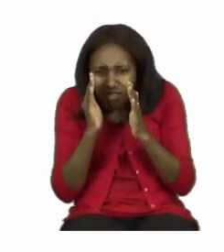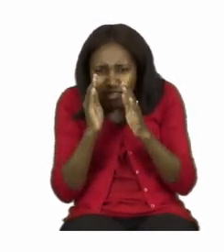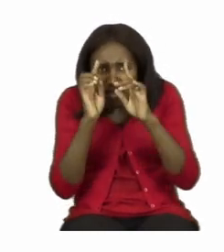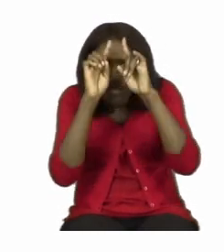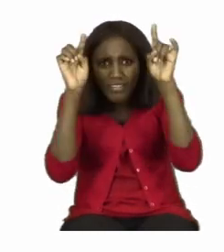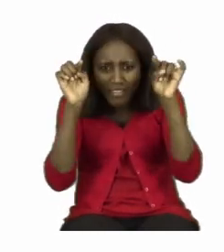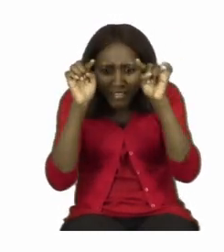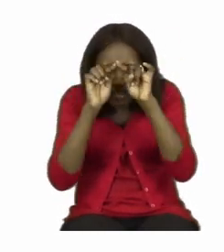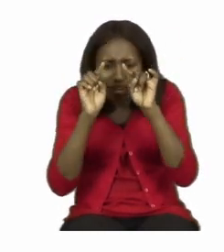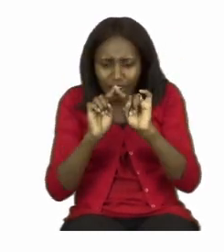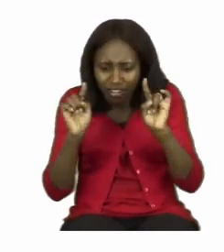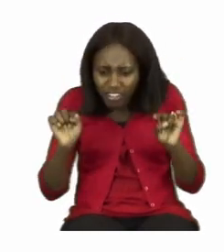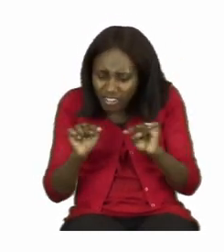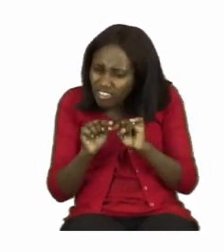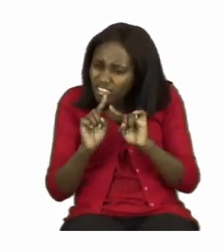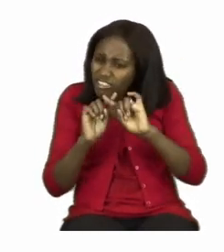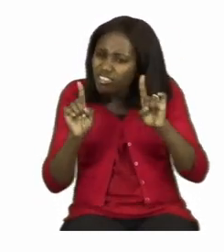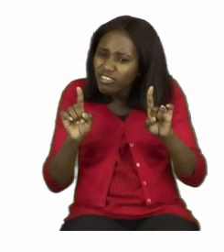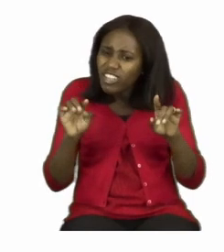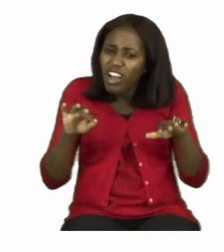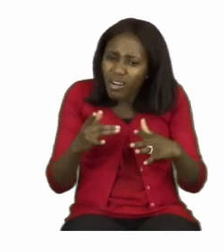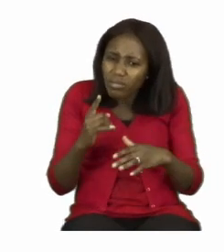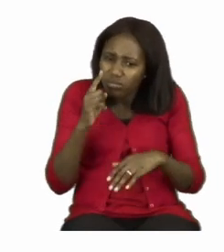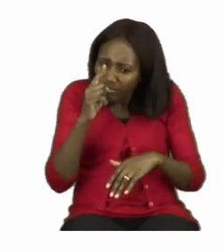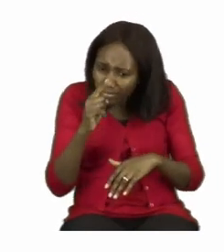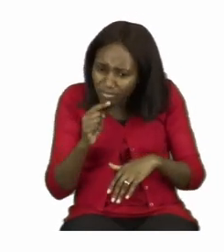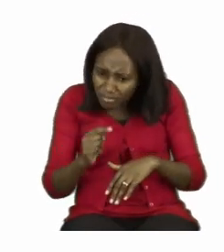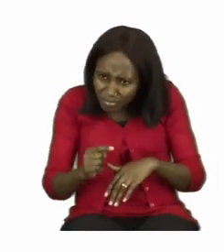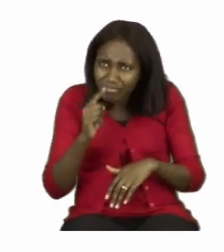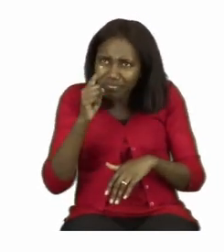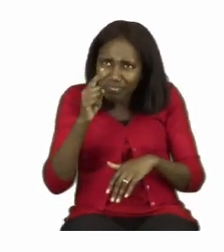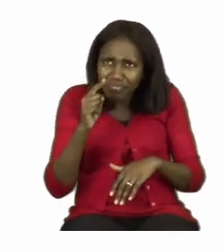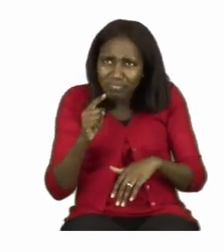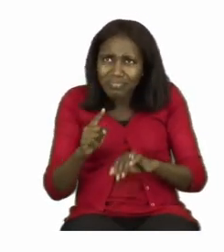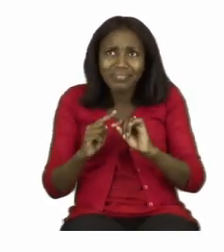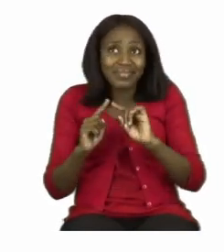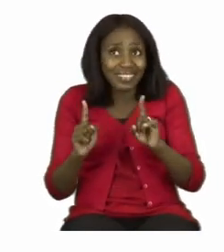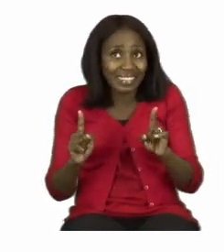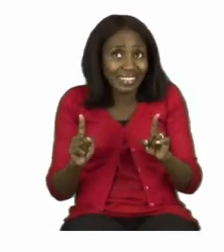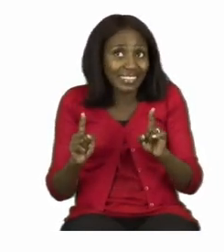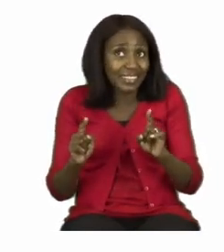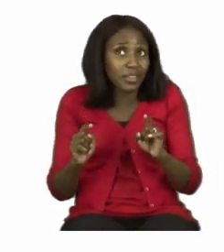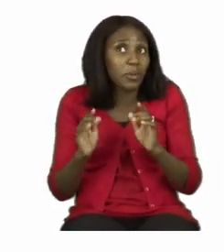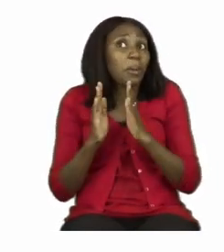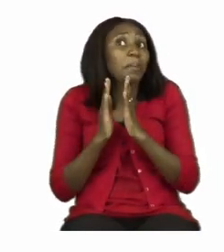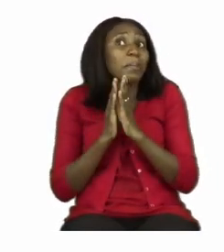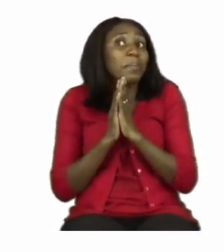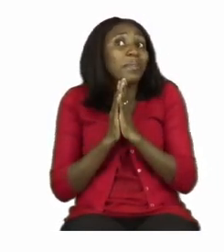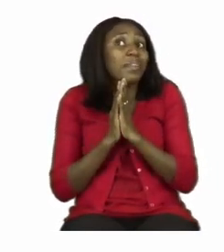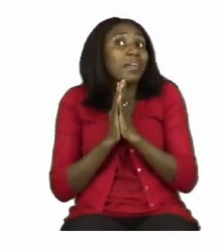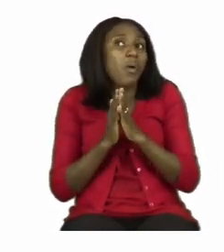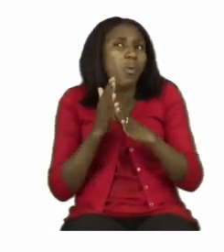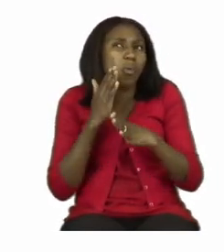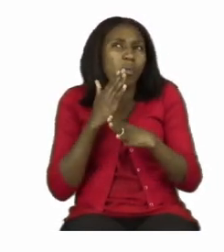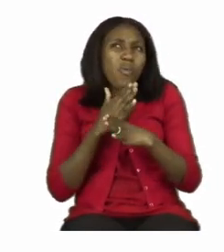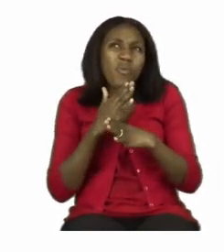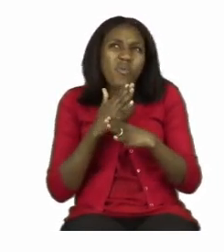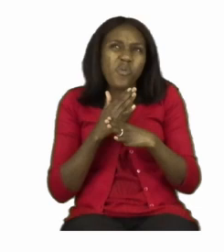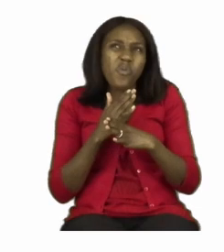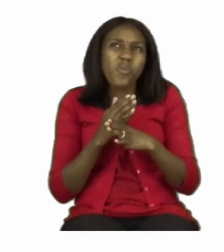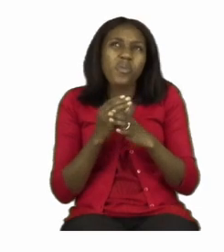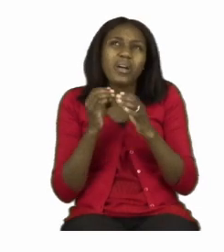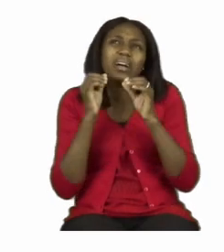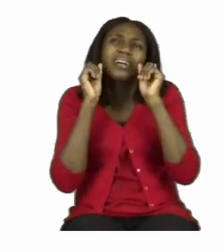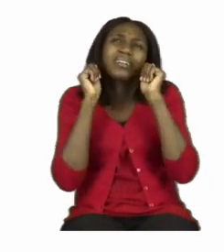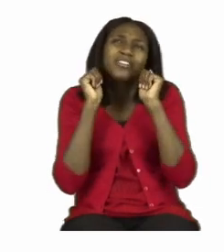and then at the second one. So take your time with all of these exercises, boys and girls. Have